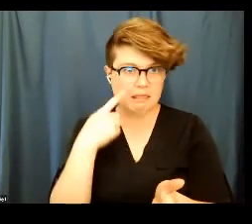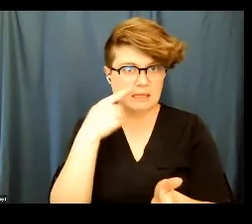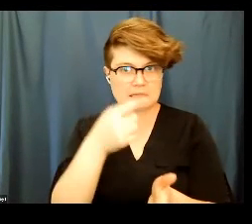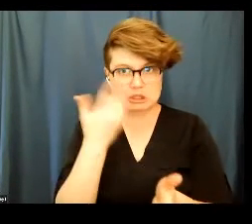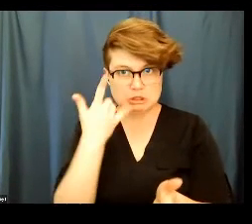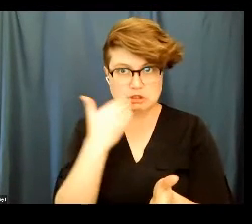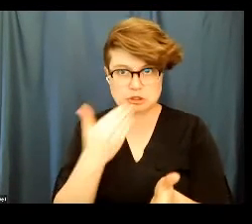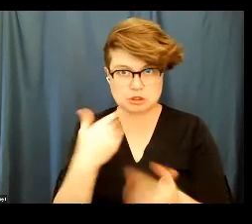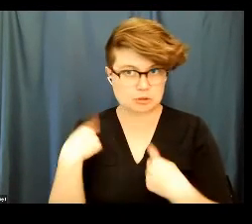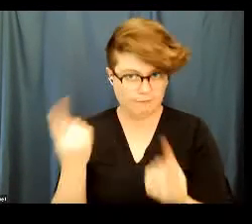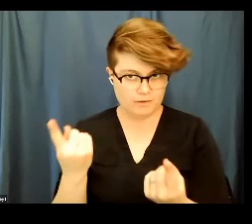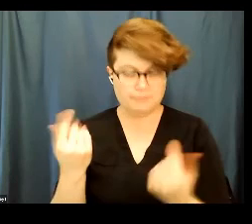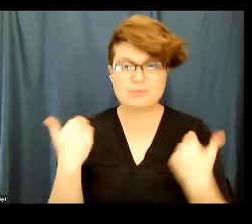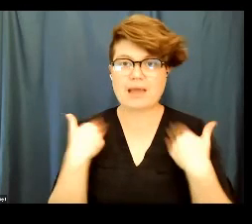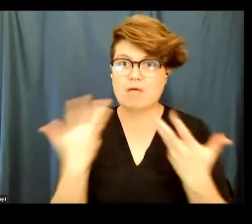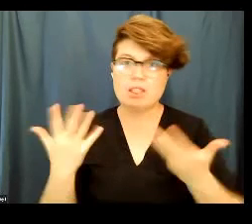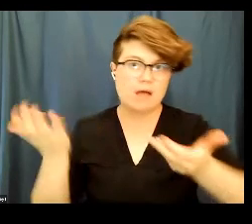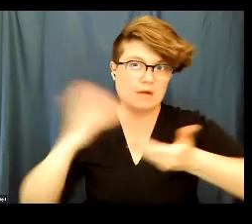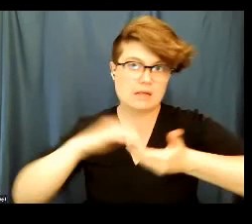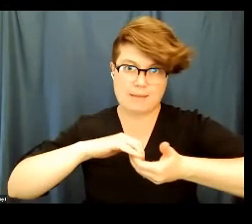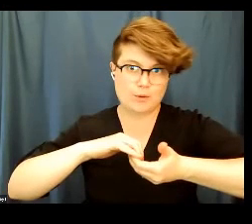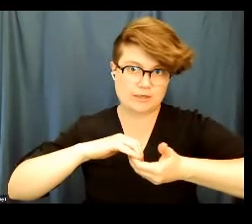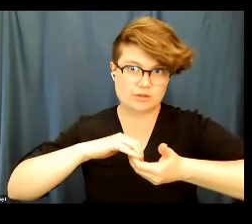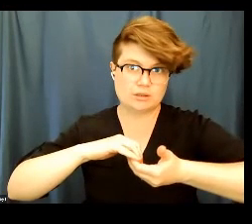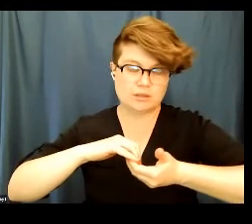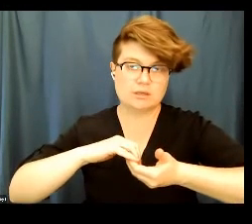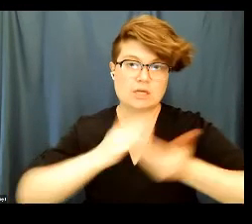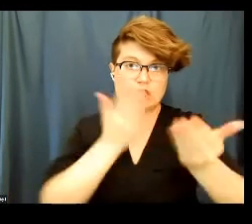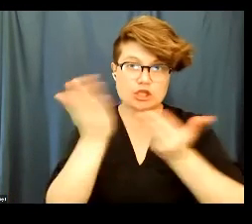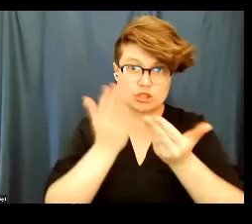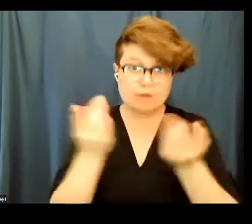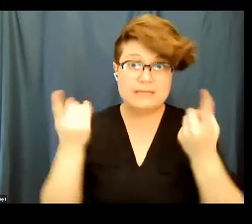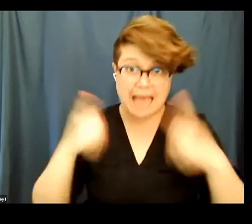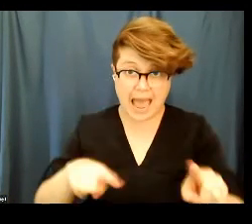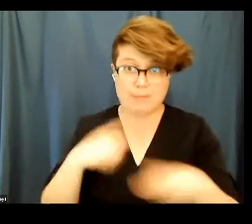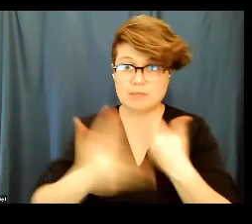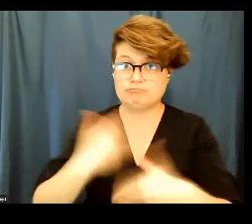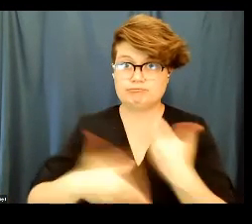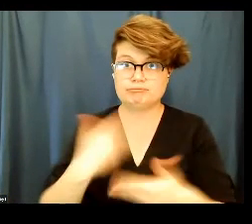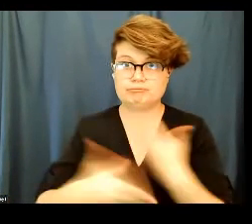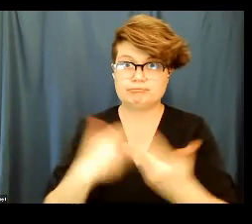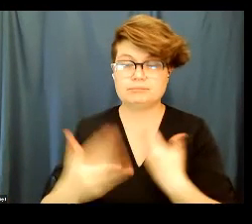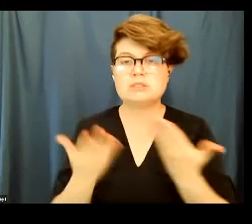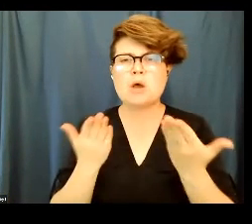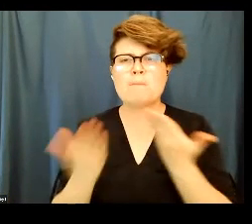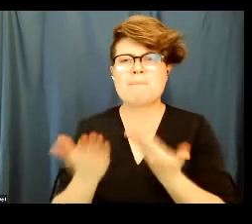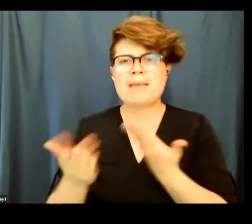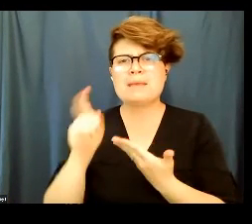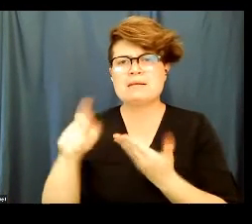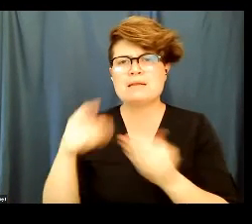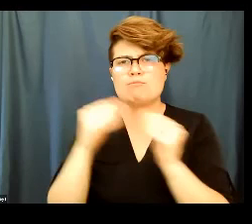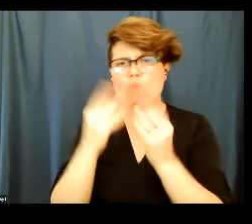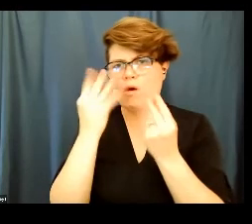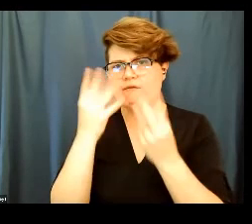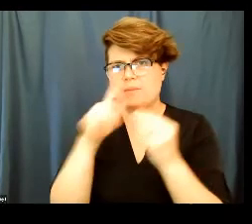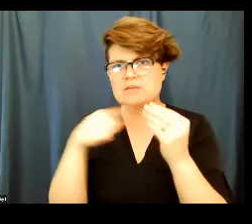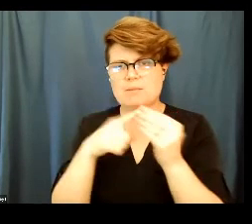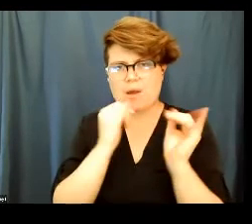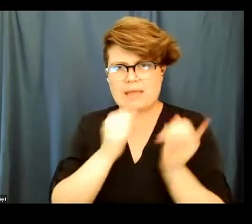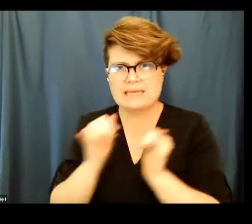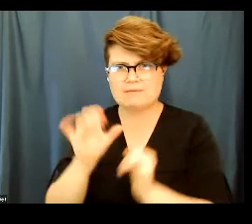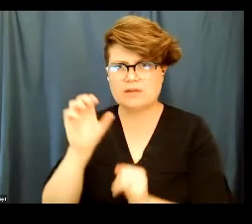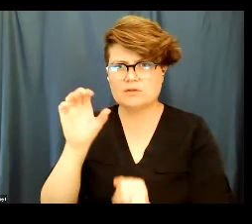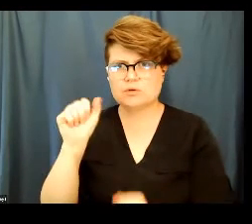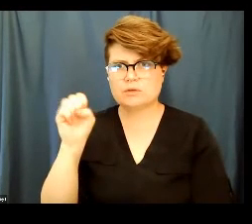We've got a lot of collaboration. The services are happening, and we might need a little bit more information about individual cases to identify